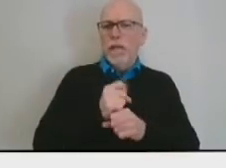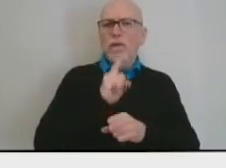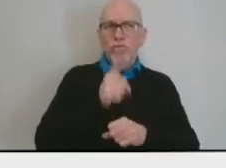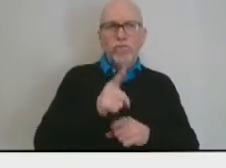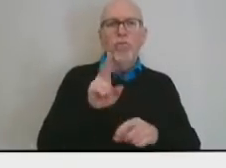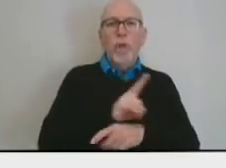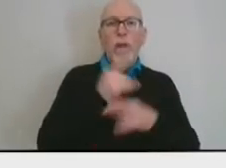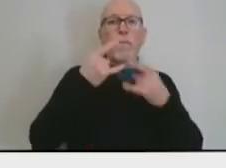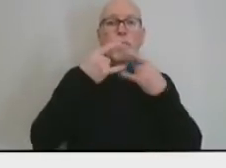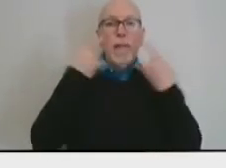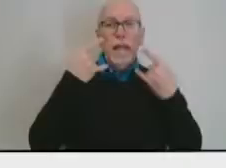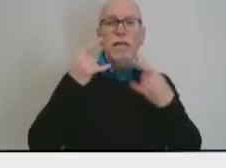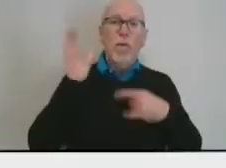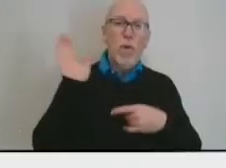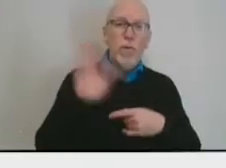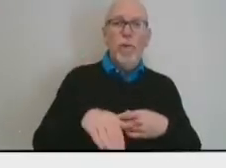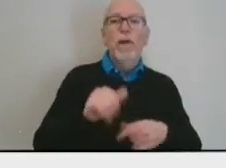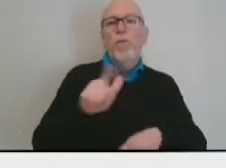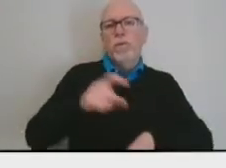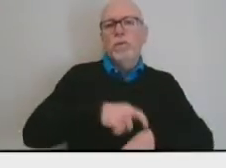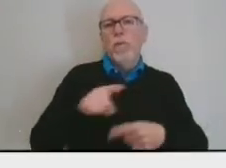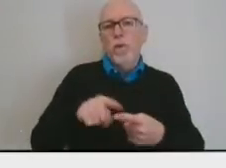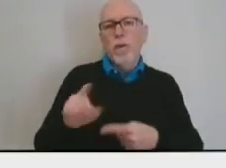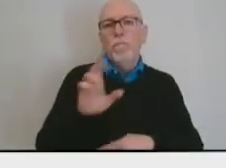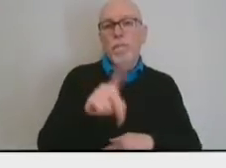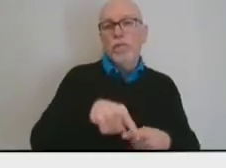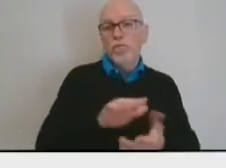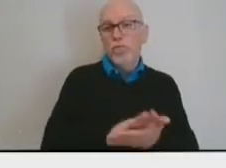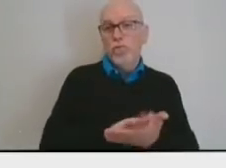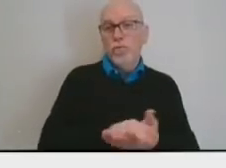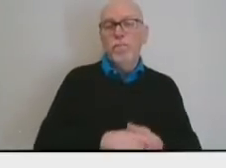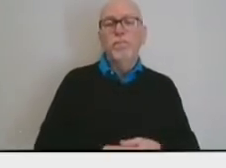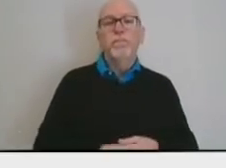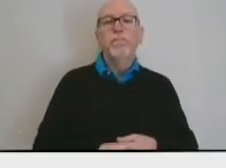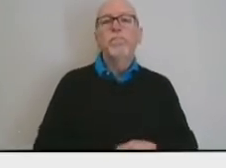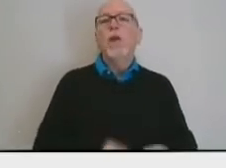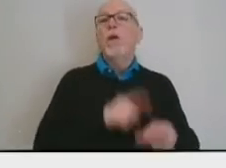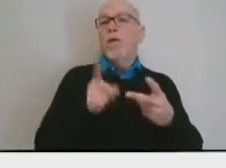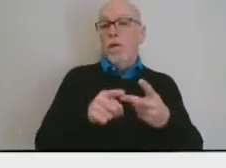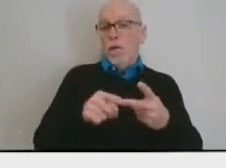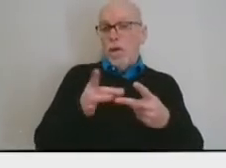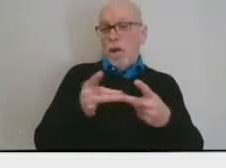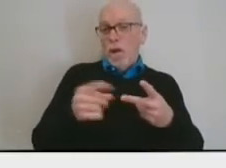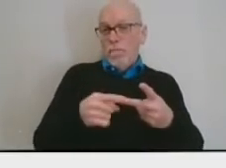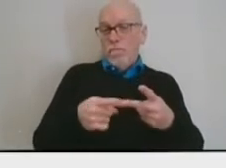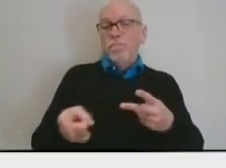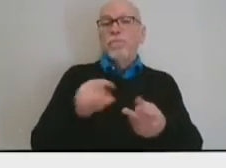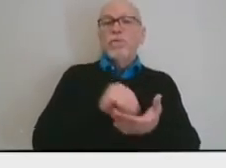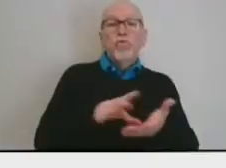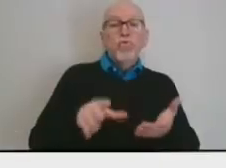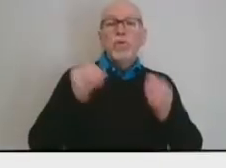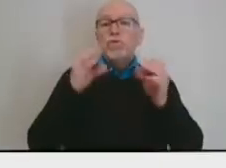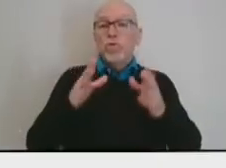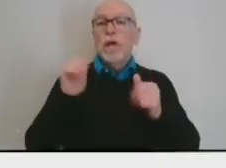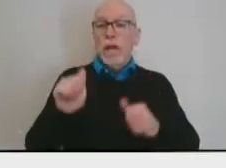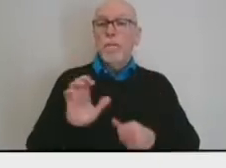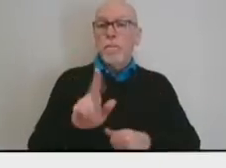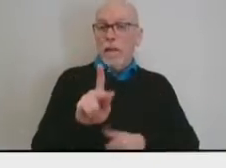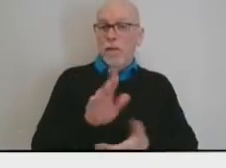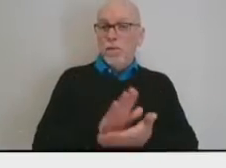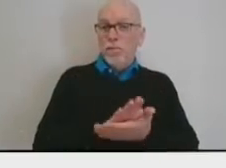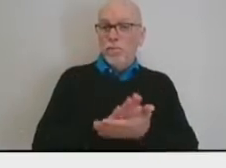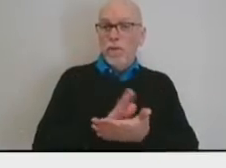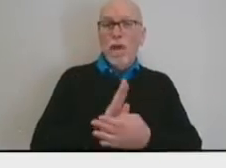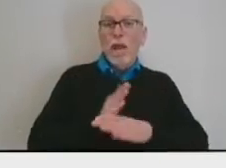at times, all times, when they return to school. Another option is to allow a student or teacher to return to school